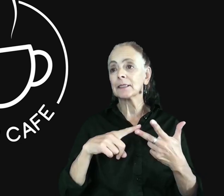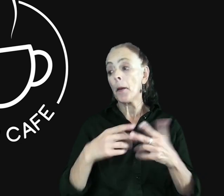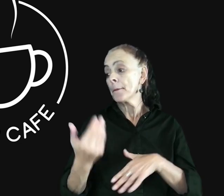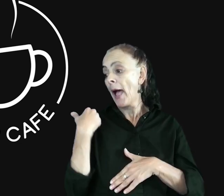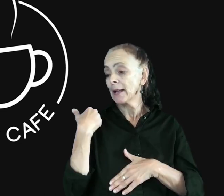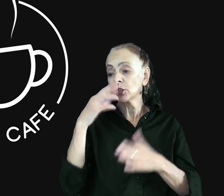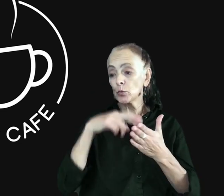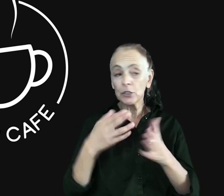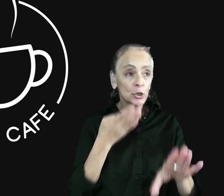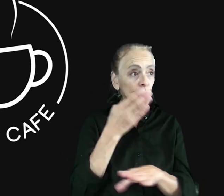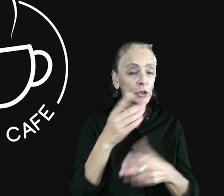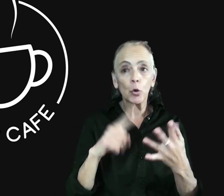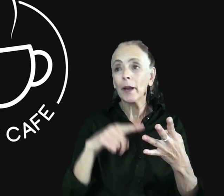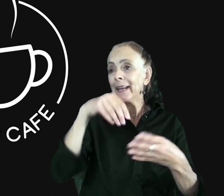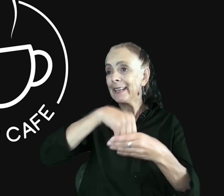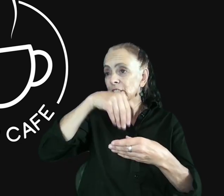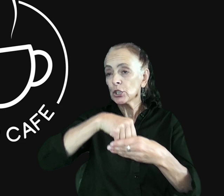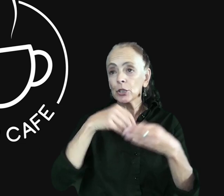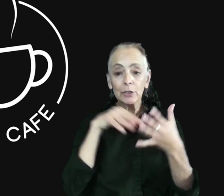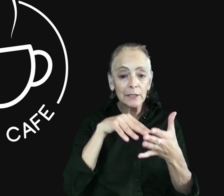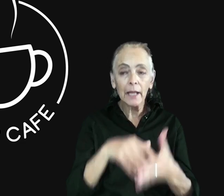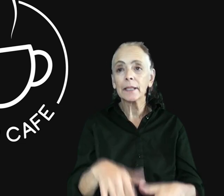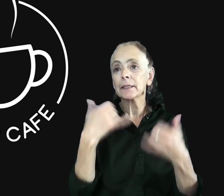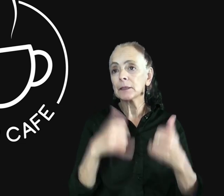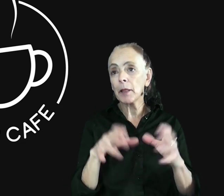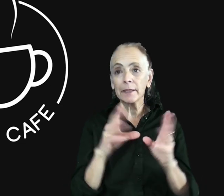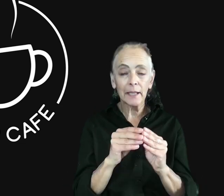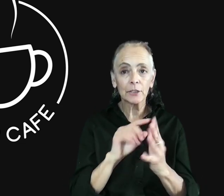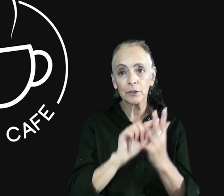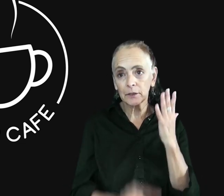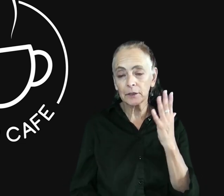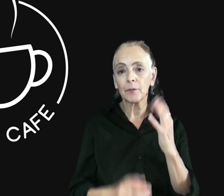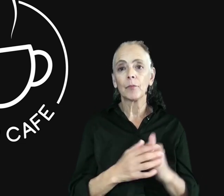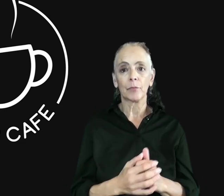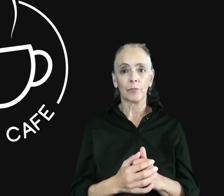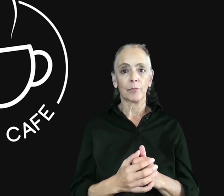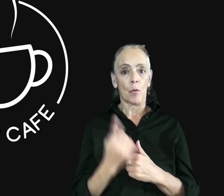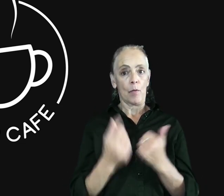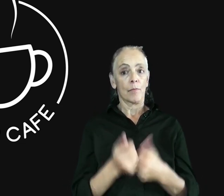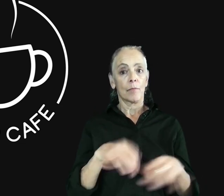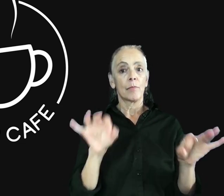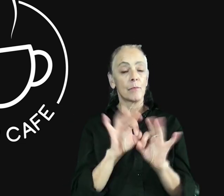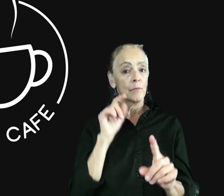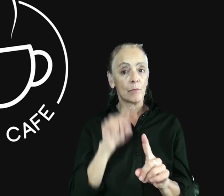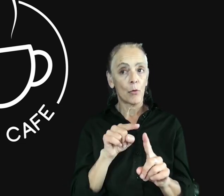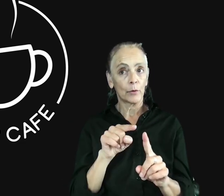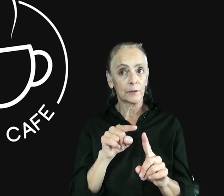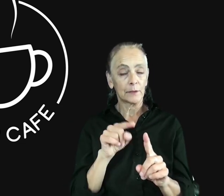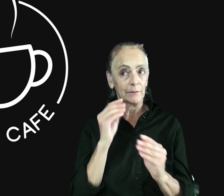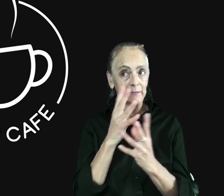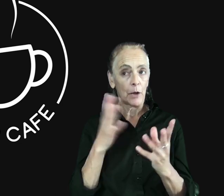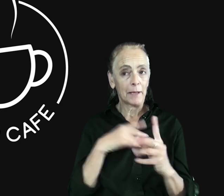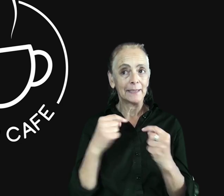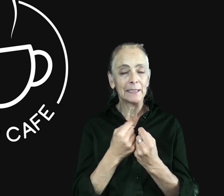being able to run internal studies play sessions anything like that and i think one of the most important things that i always tell for my team is acting as